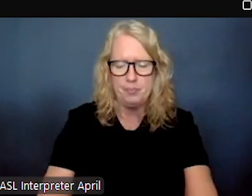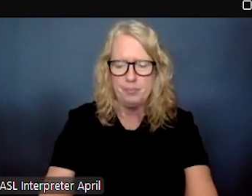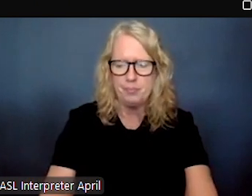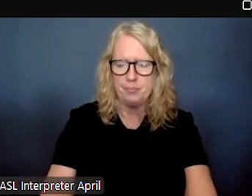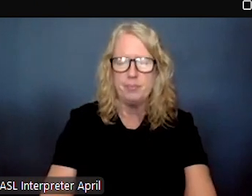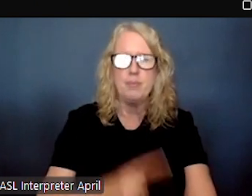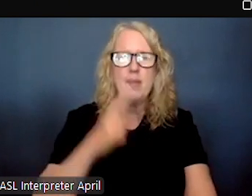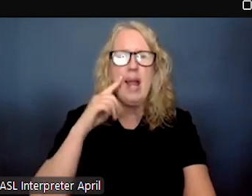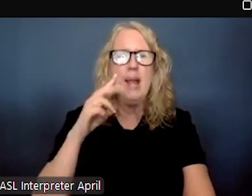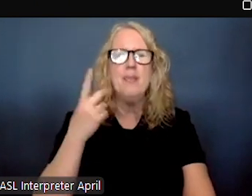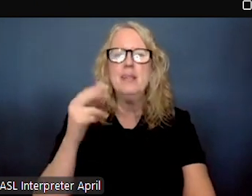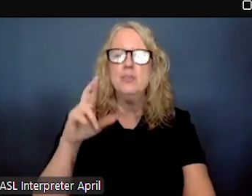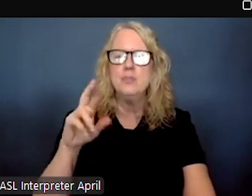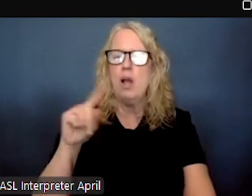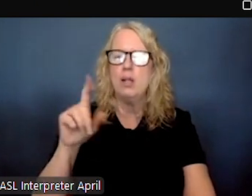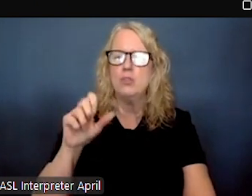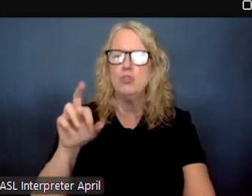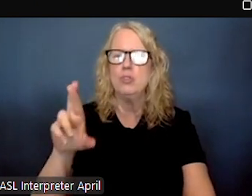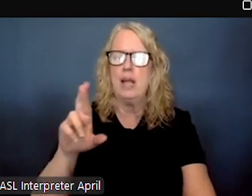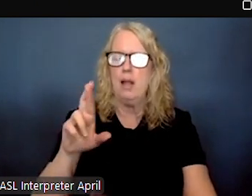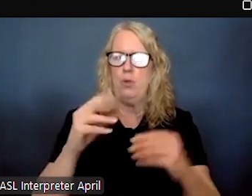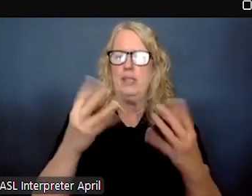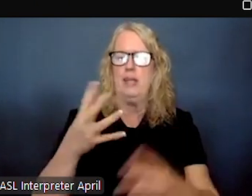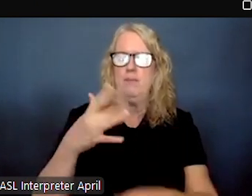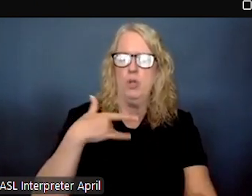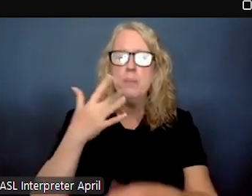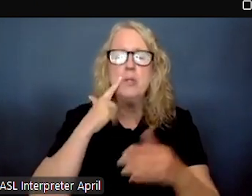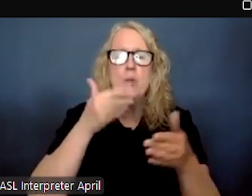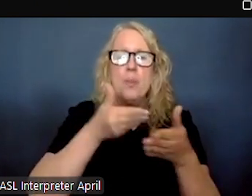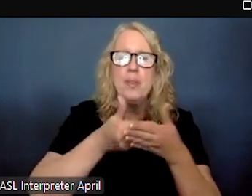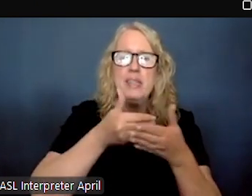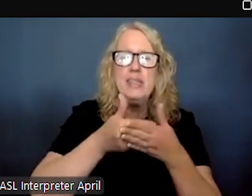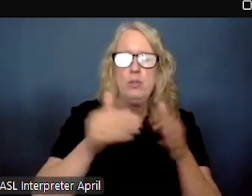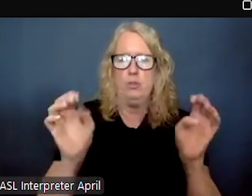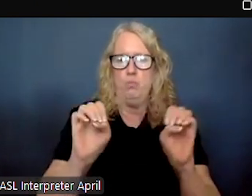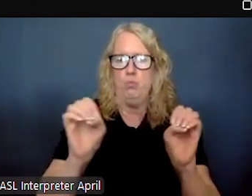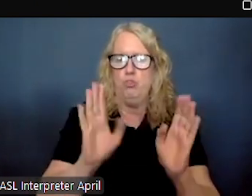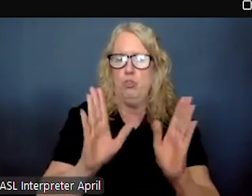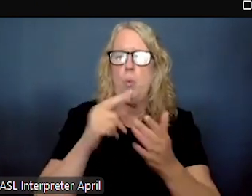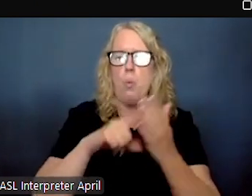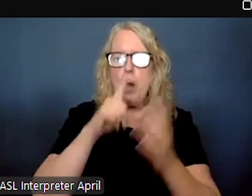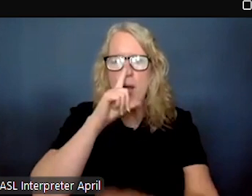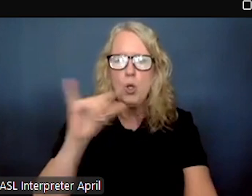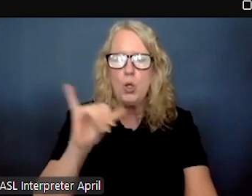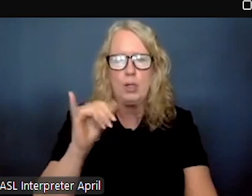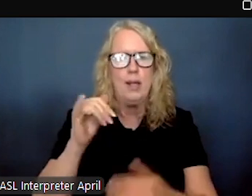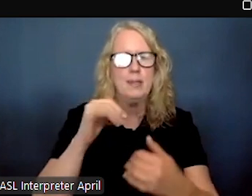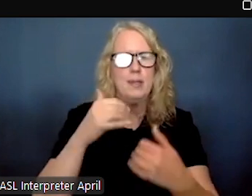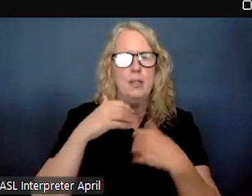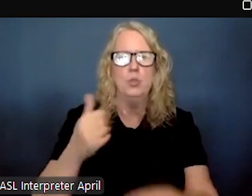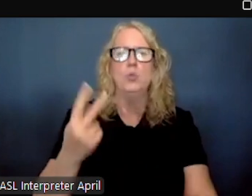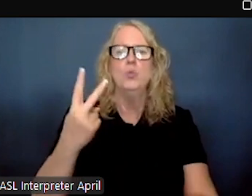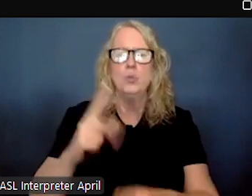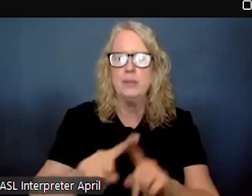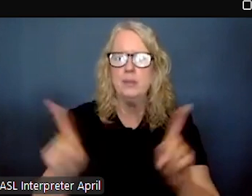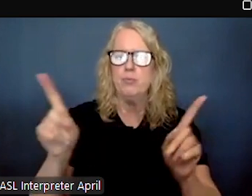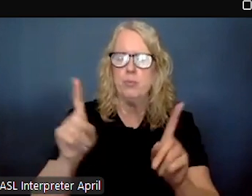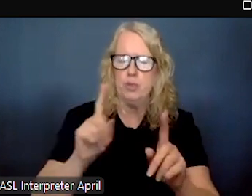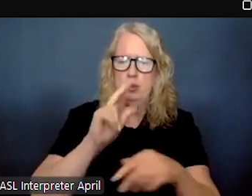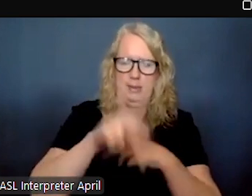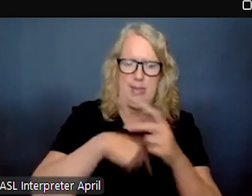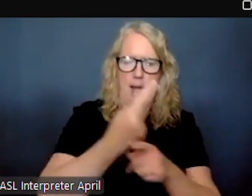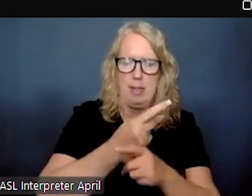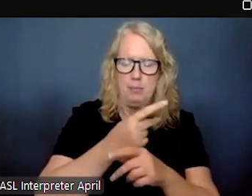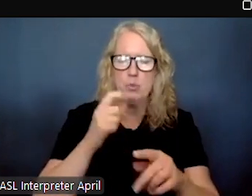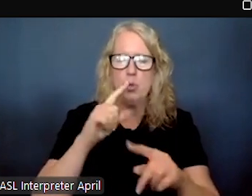I think Dr. Zeller gave you a sense of what the nearest emergency room looks like. And I've worked in two different types. So